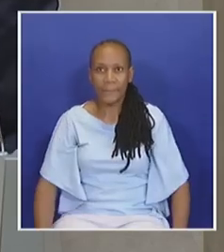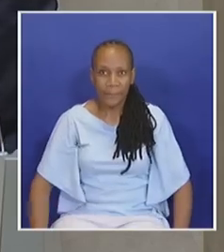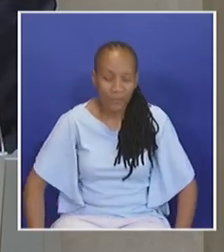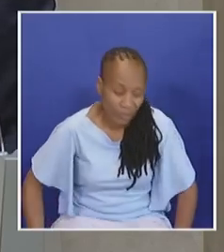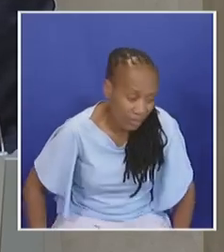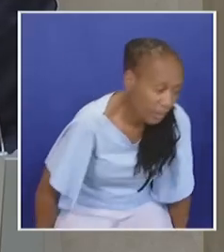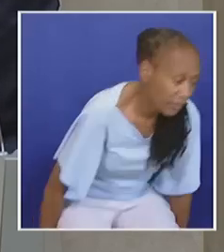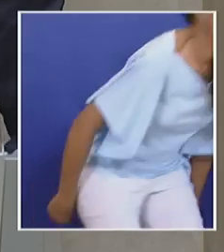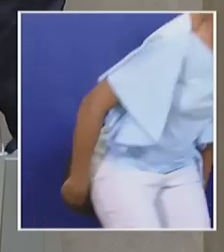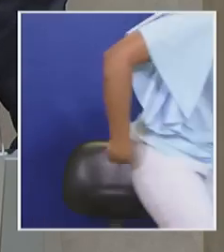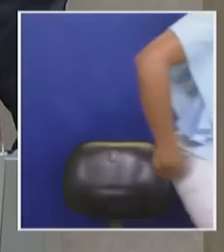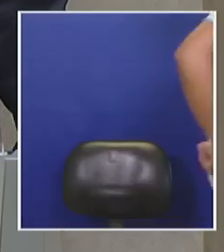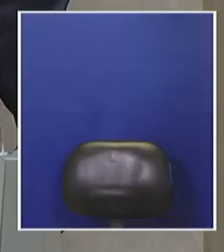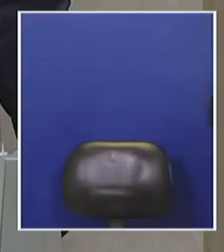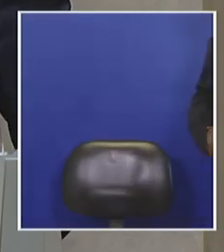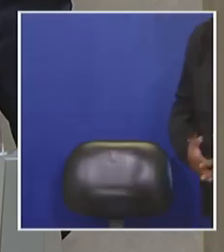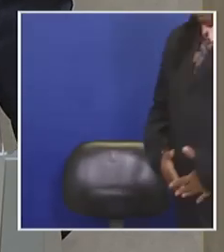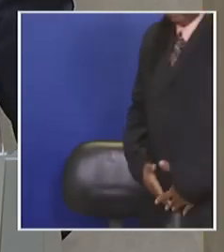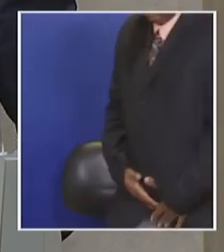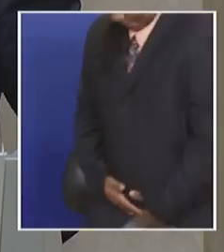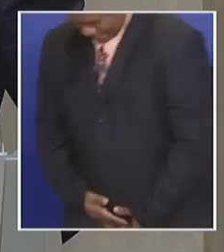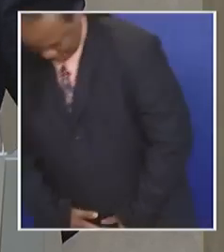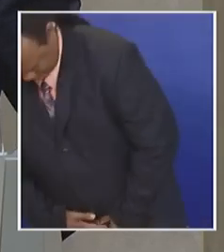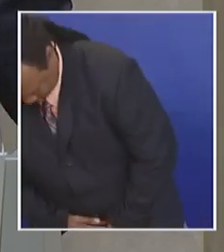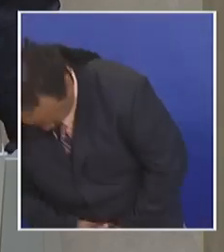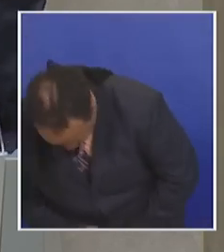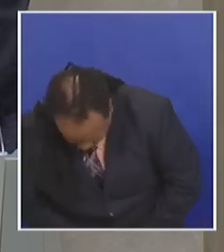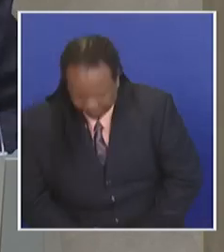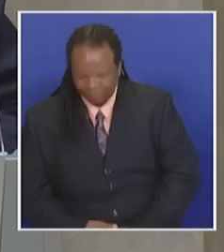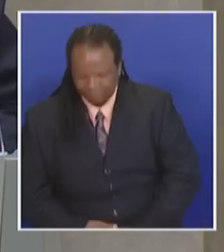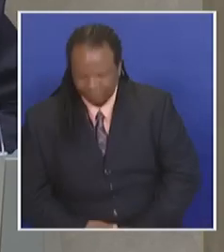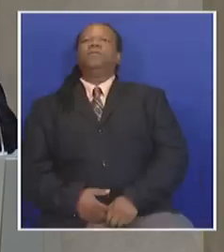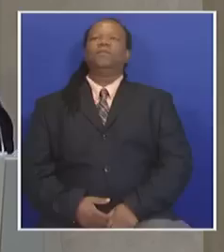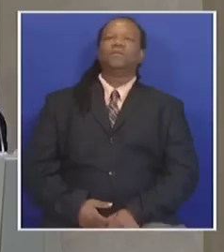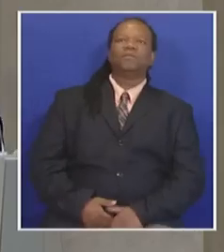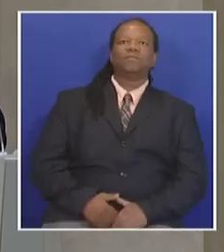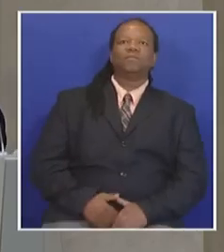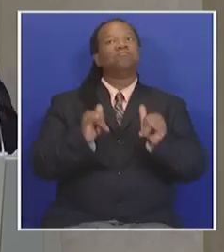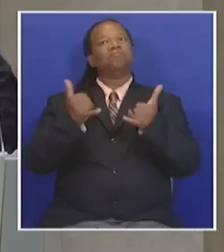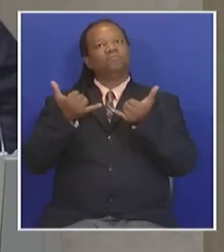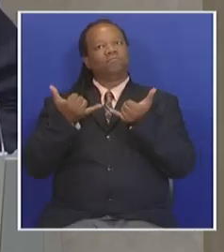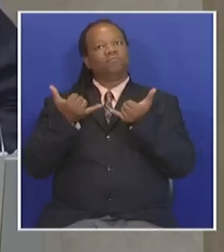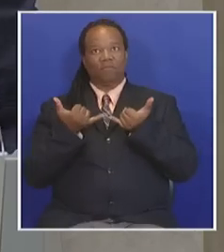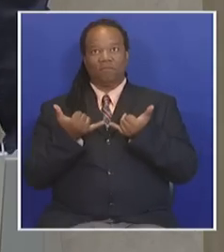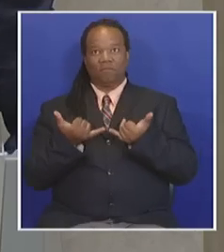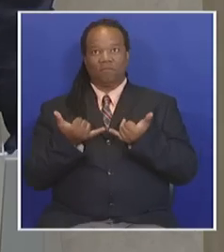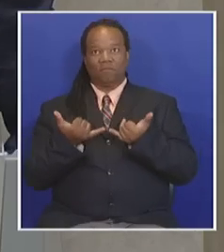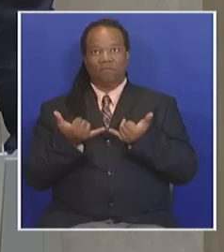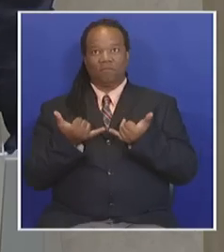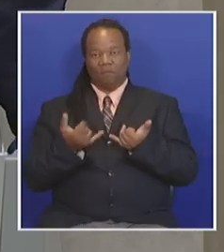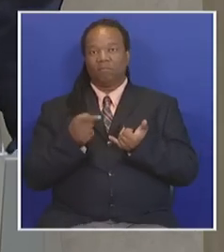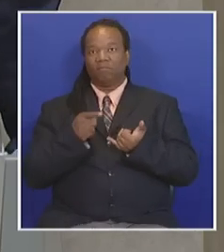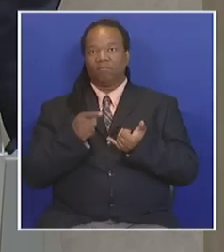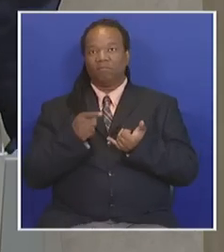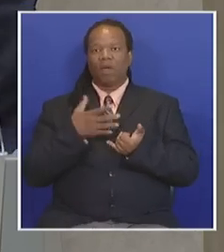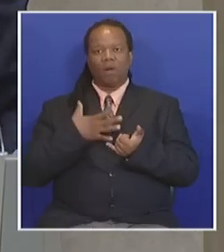undermine the aspirations of our constitutional democracy. Yet it would be naive to expect